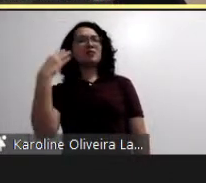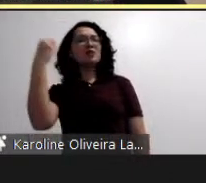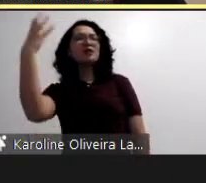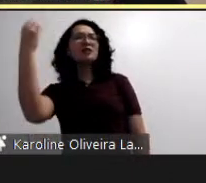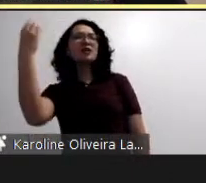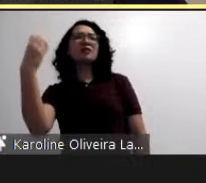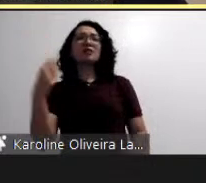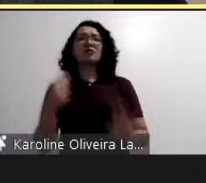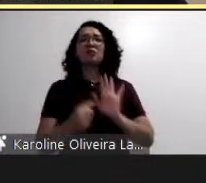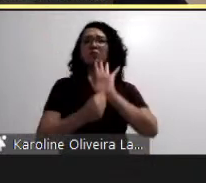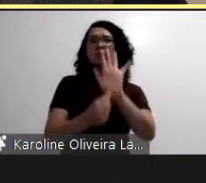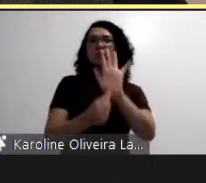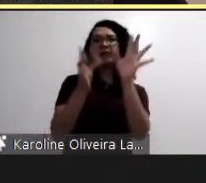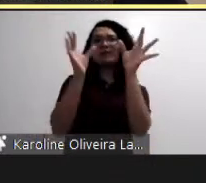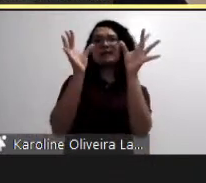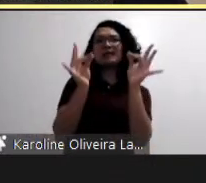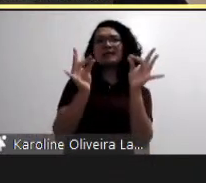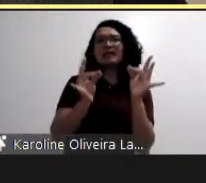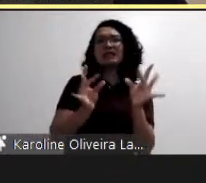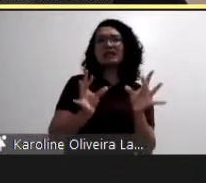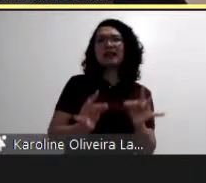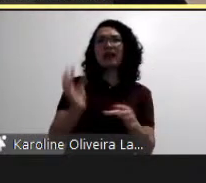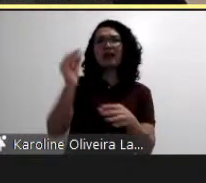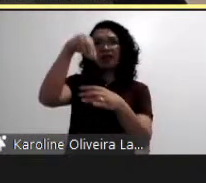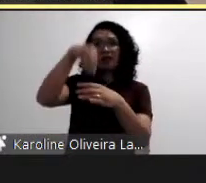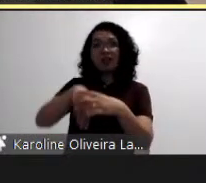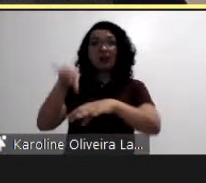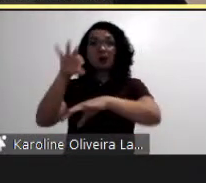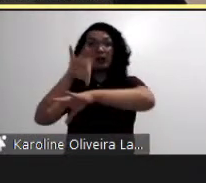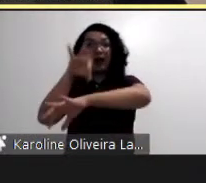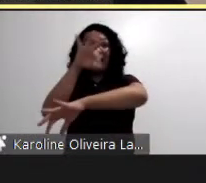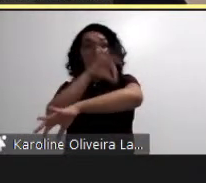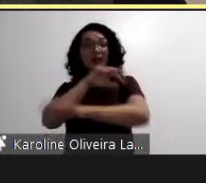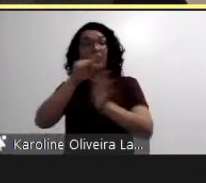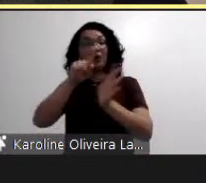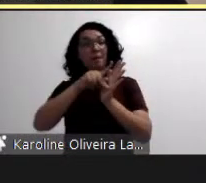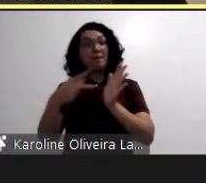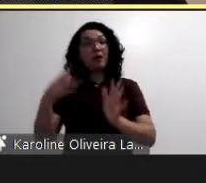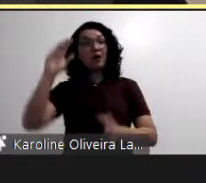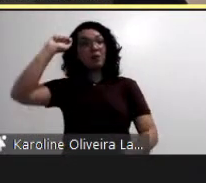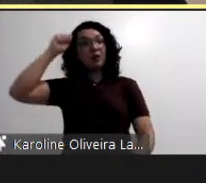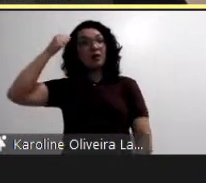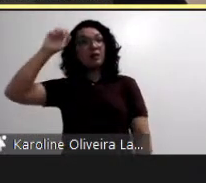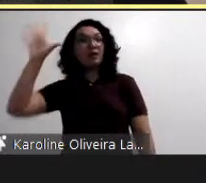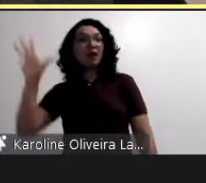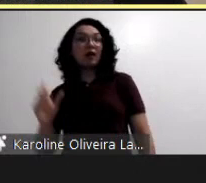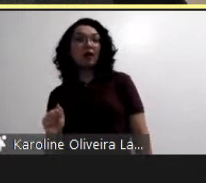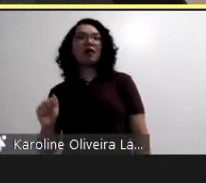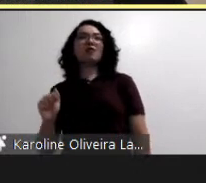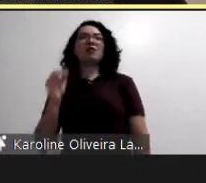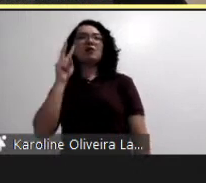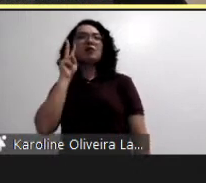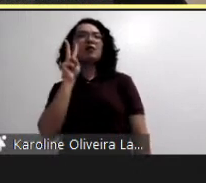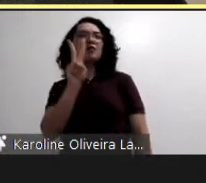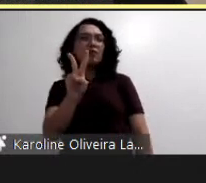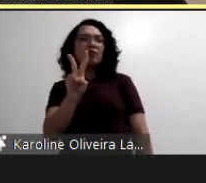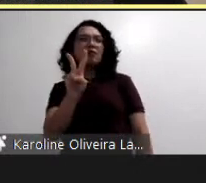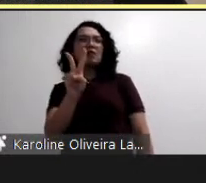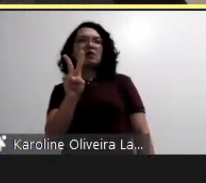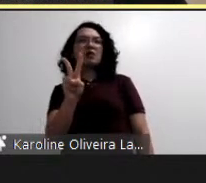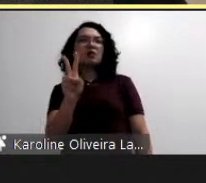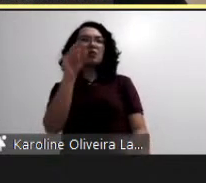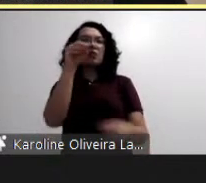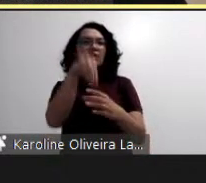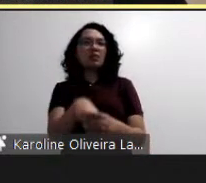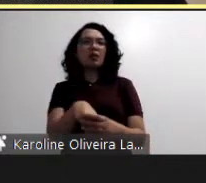journals, and you can see his interpretations in his architecture, the material use, the detailing, and